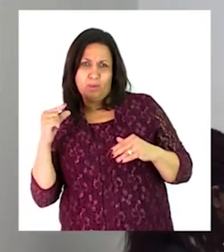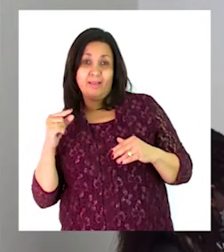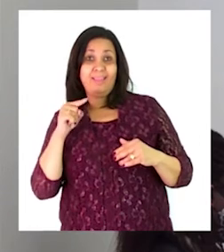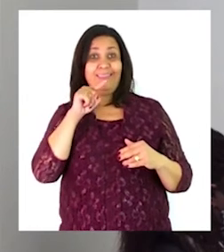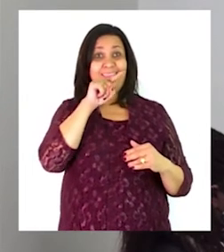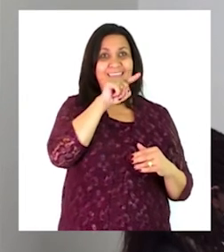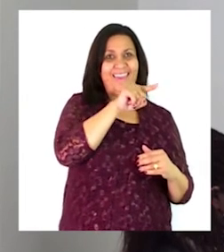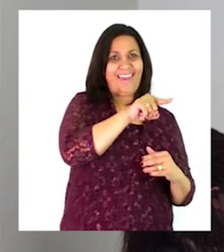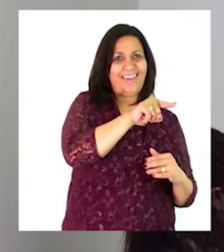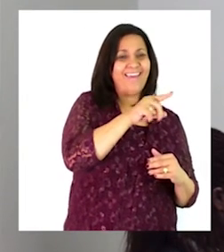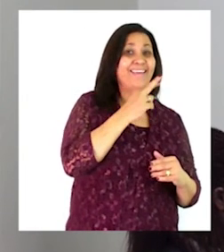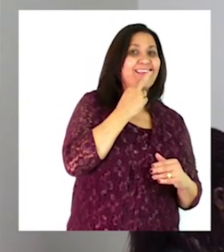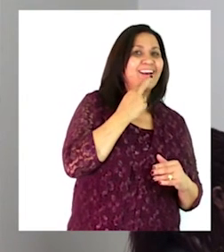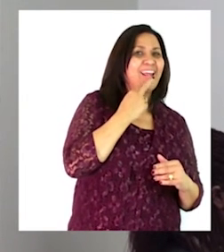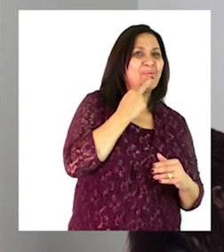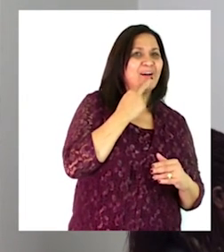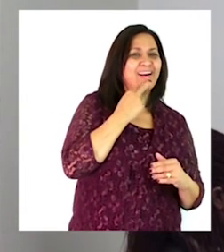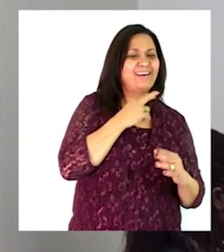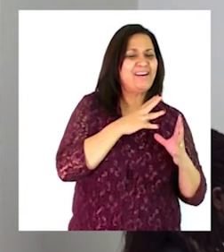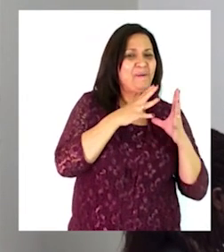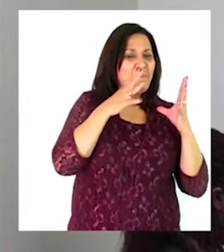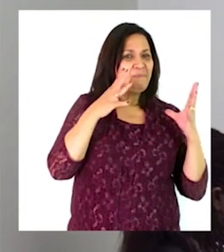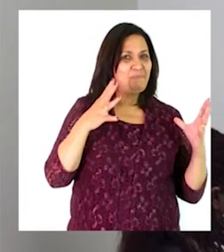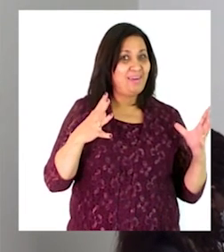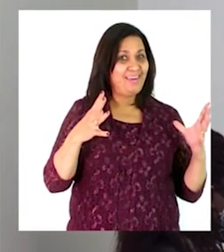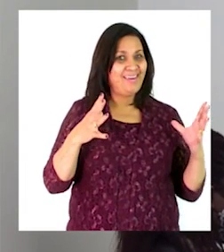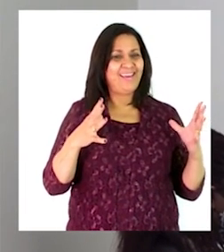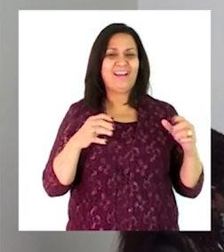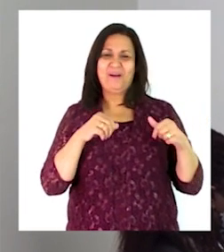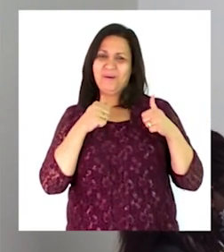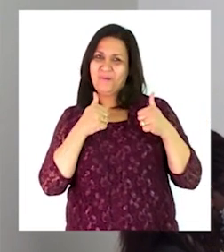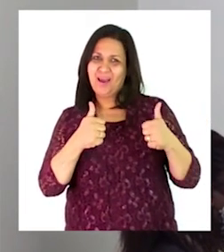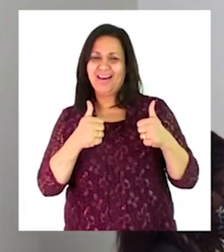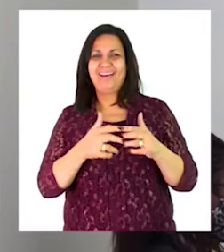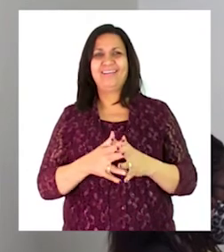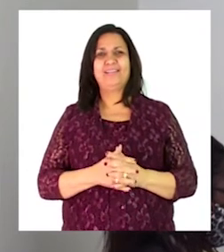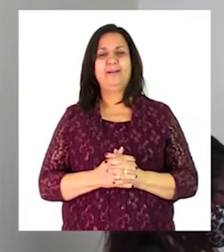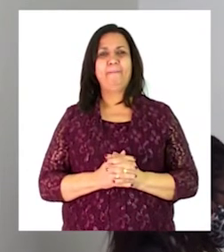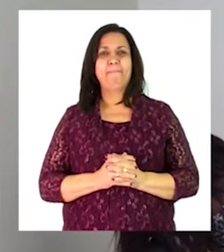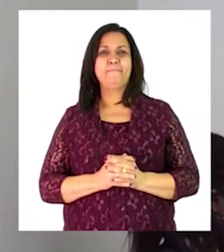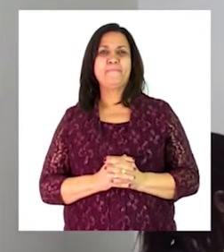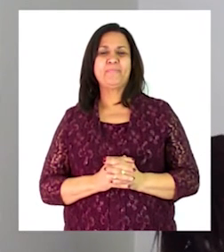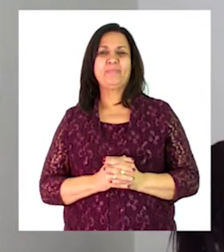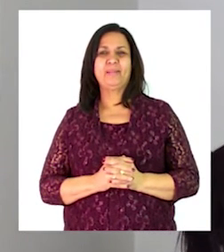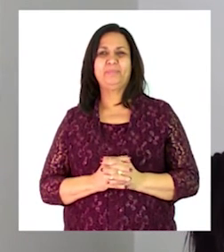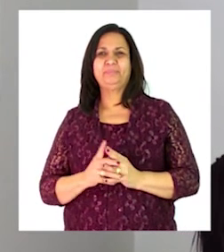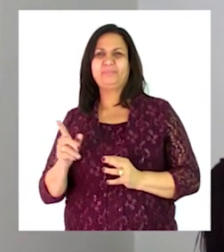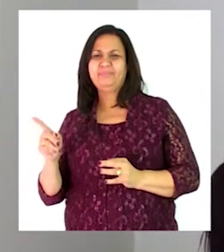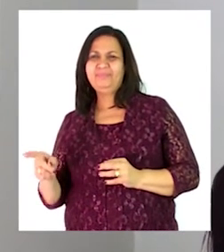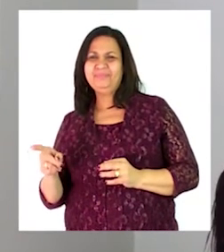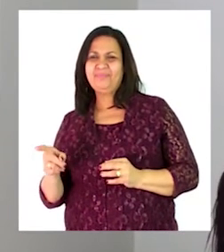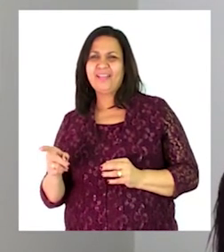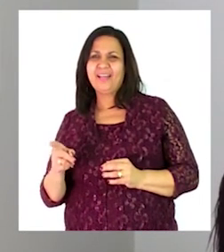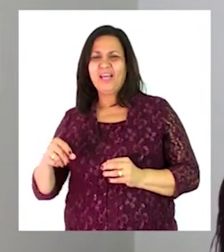my friend? Yes, the red clock is big and the white clock